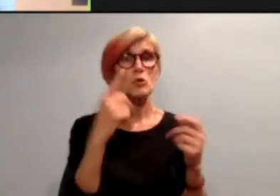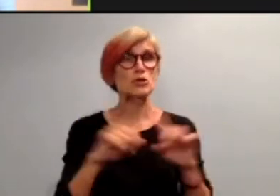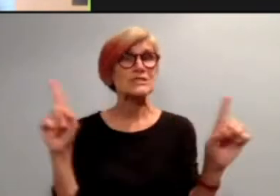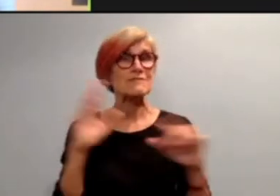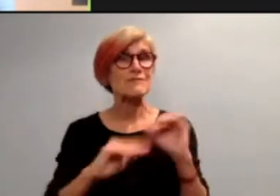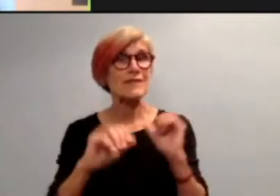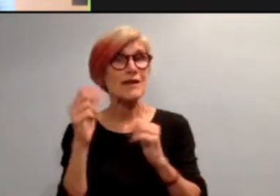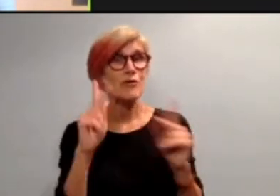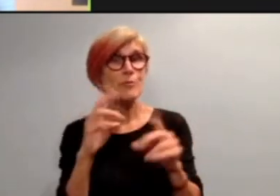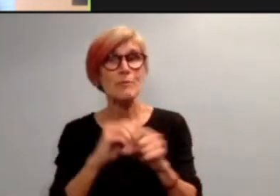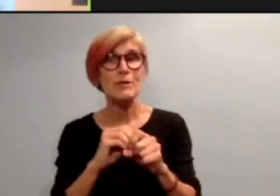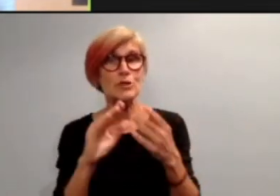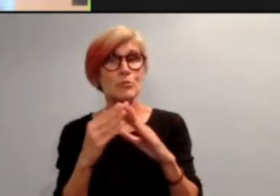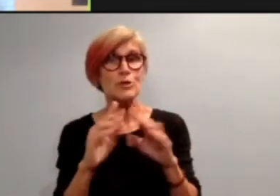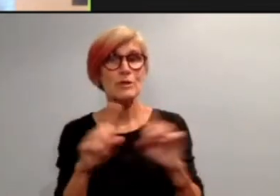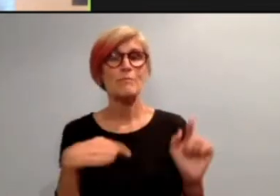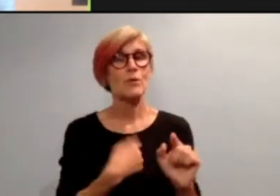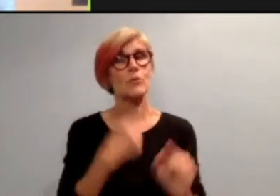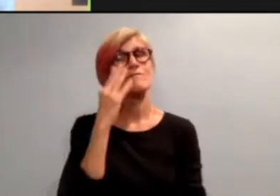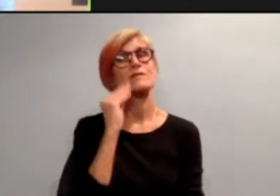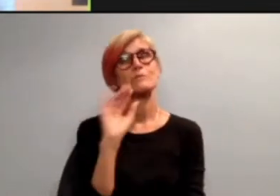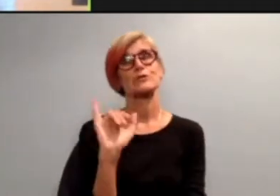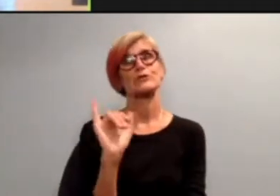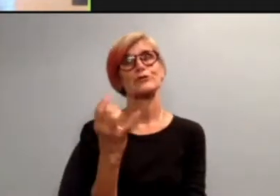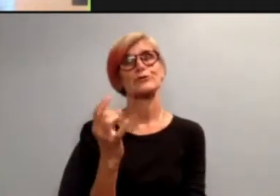but we too have experienced that hate.